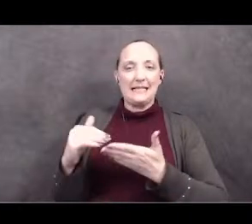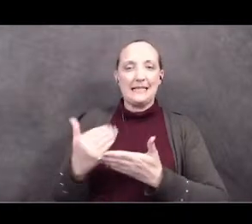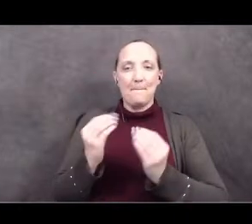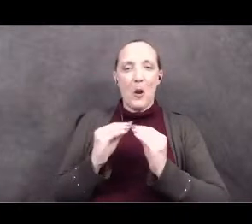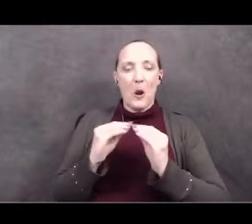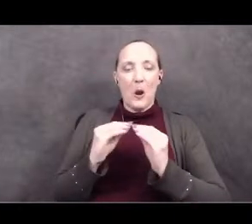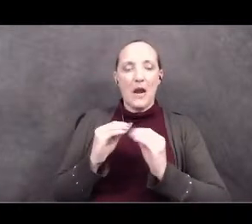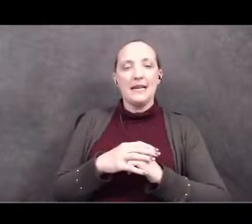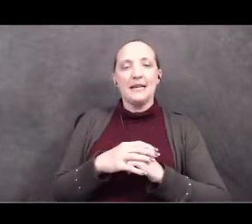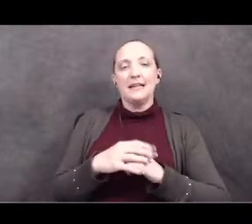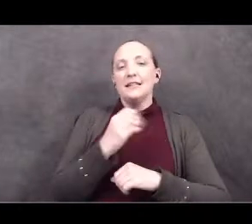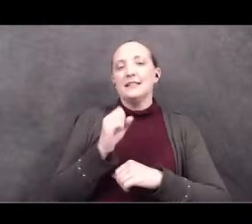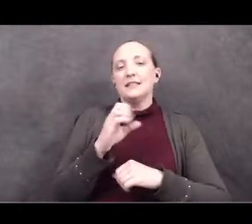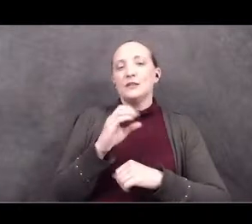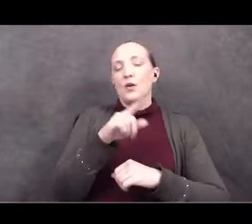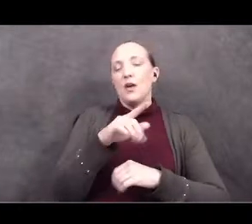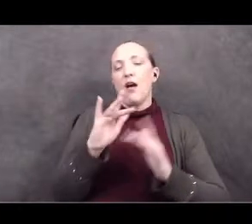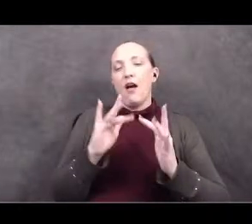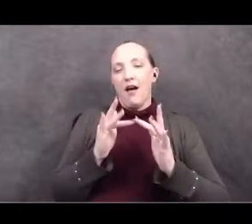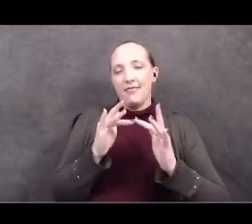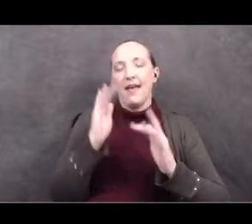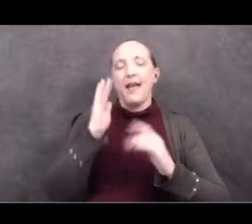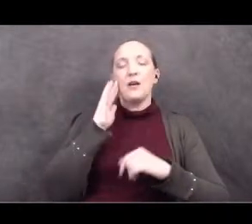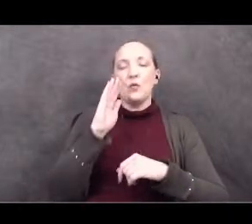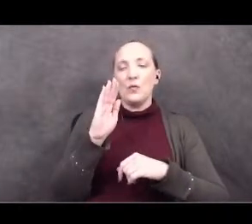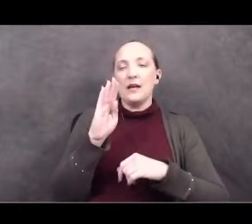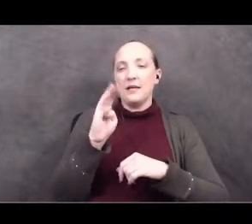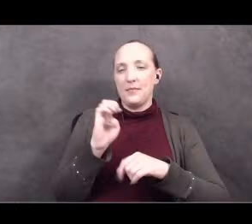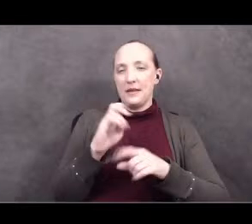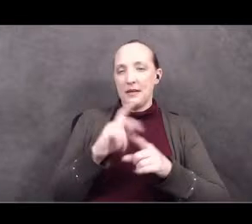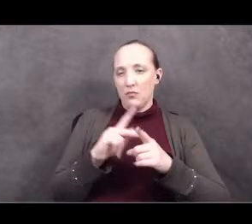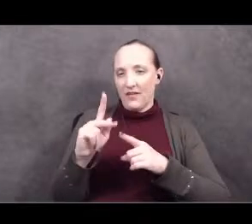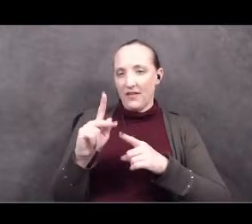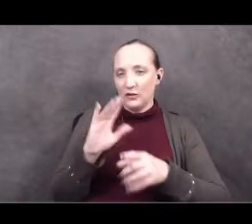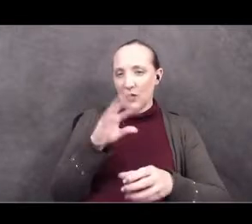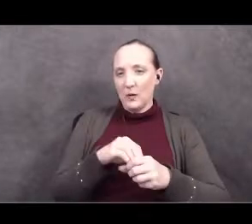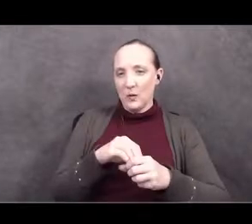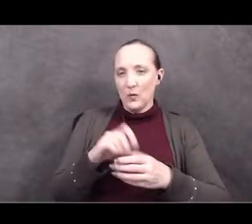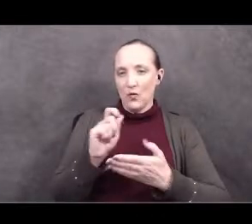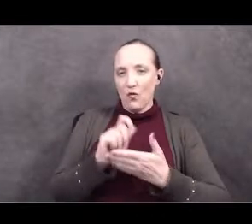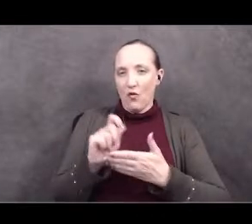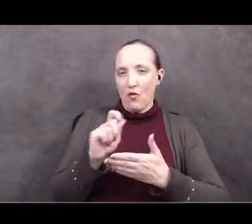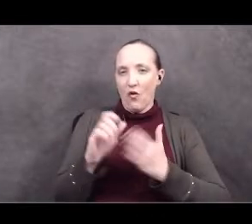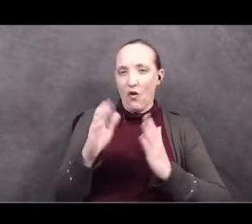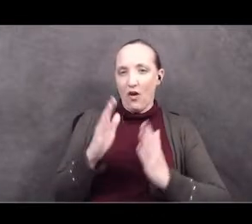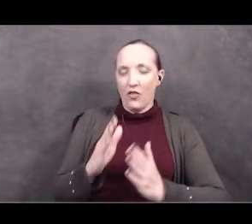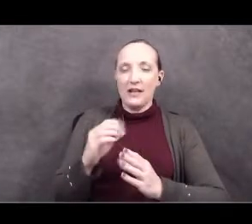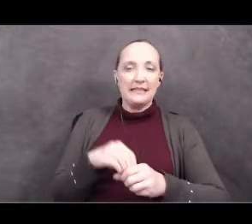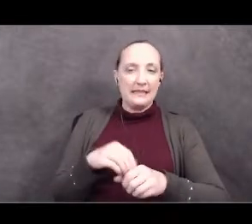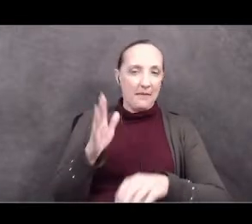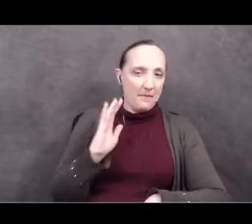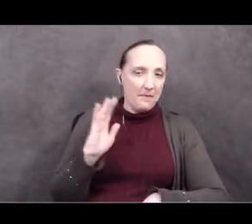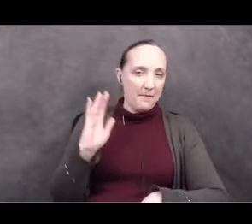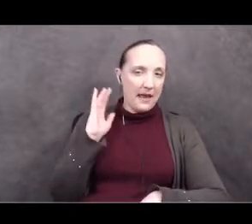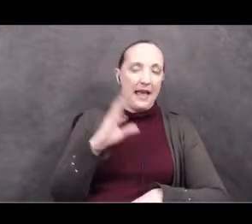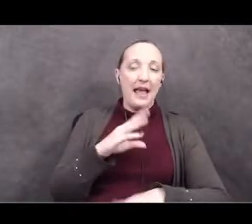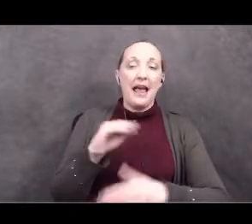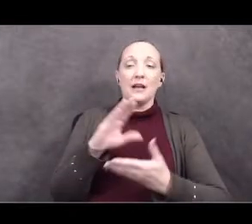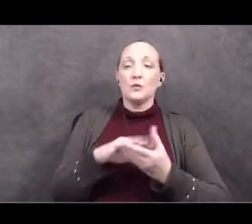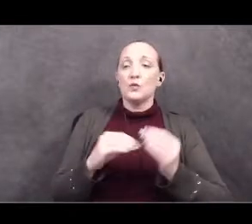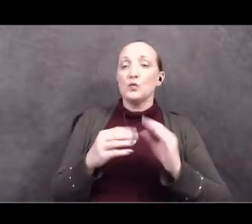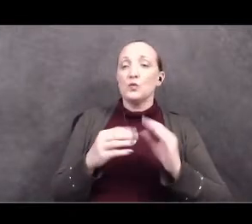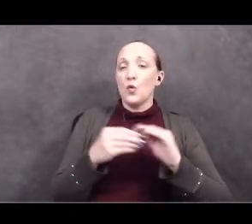be online as I stated before and will include uh professional authors like we've done in the past and storytellers including